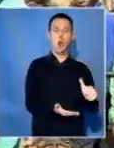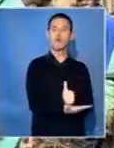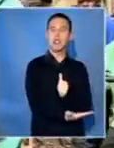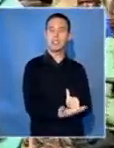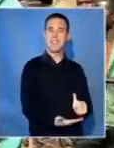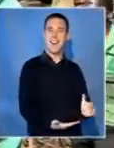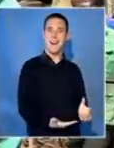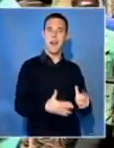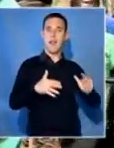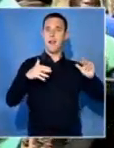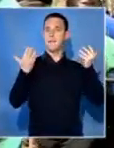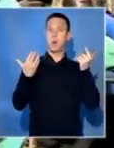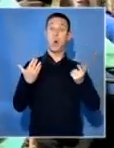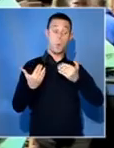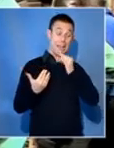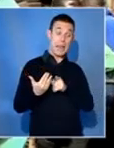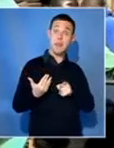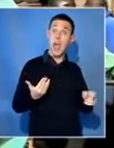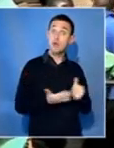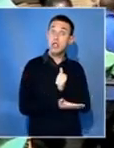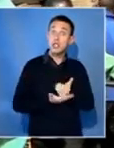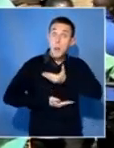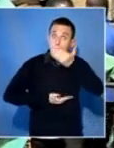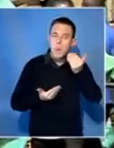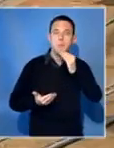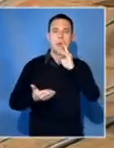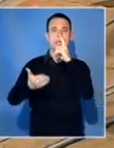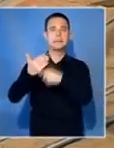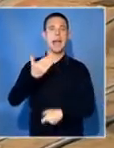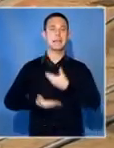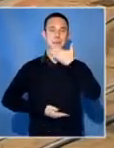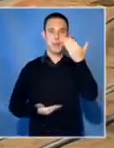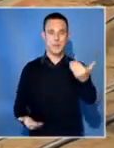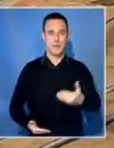unregistered, meaning that they don't pay any taxes. Shingai Nyoka, SABC News, Harare, Zimbabwe.